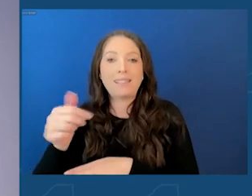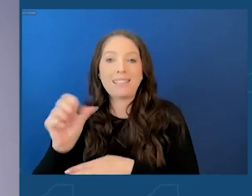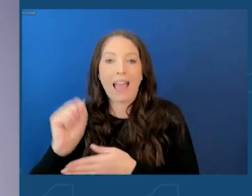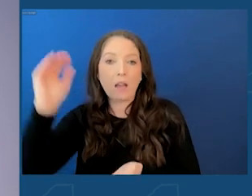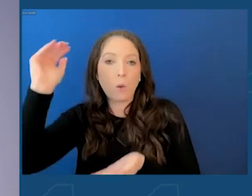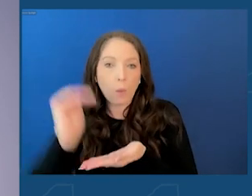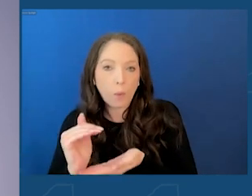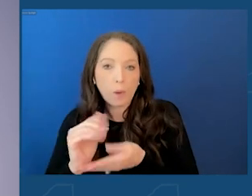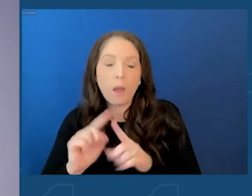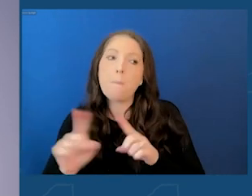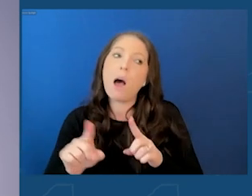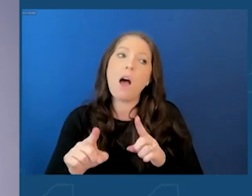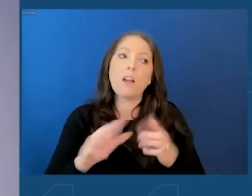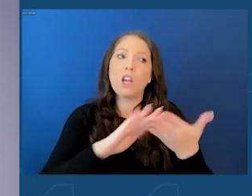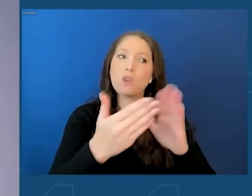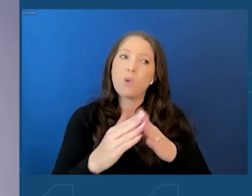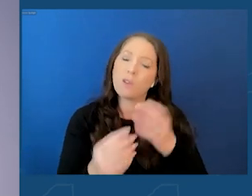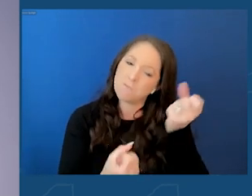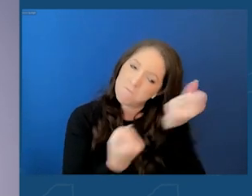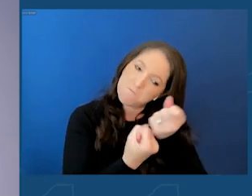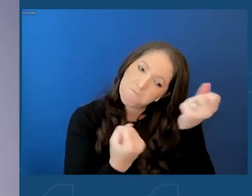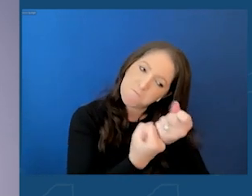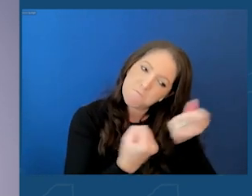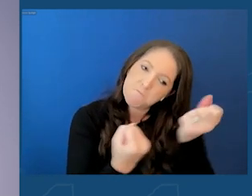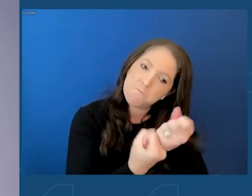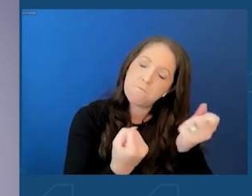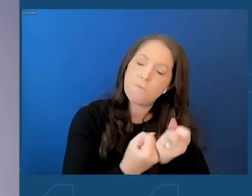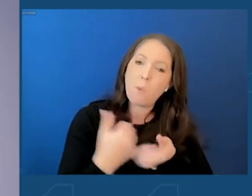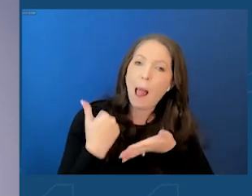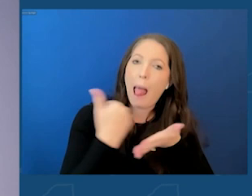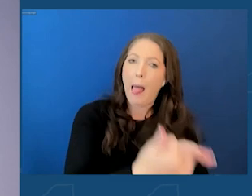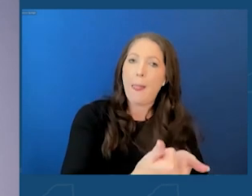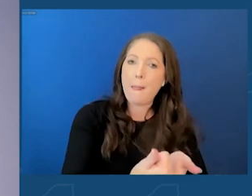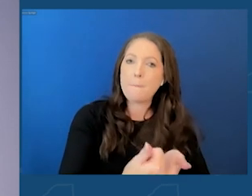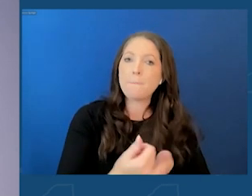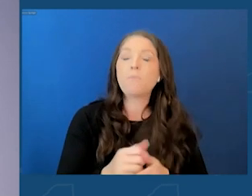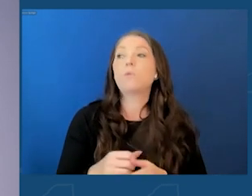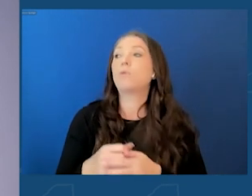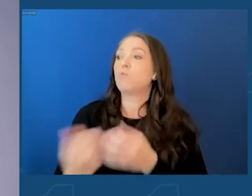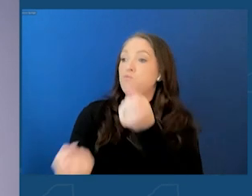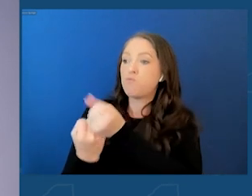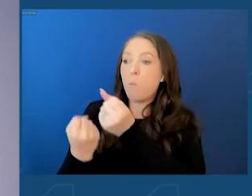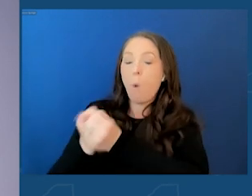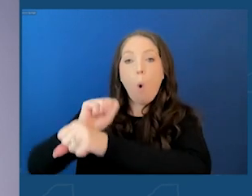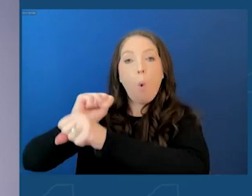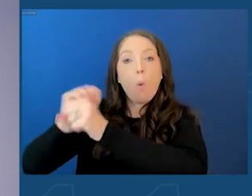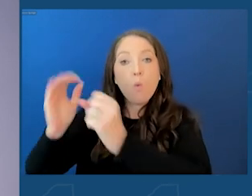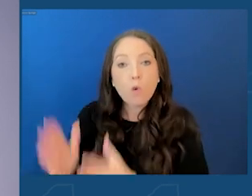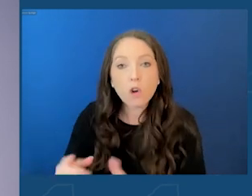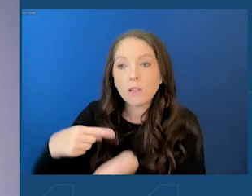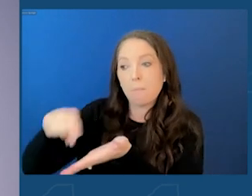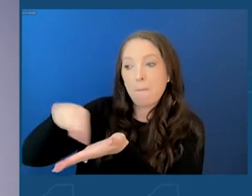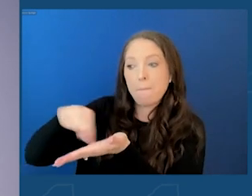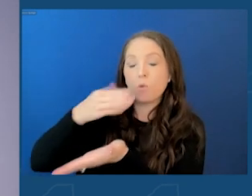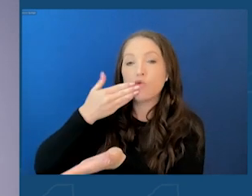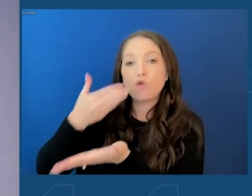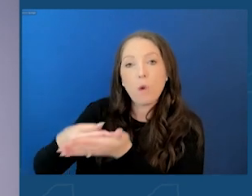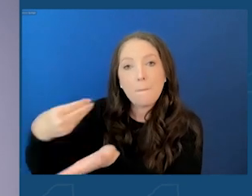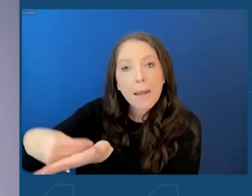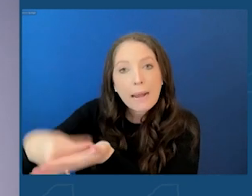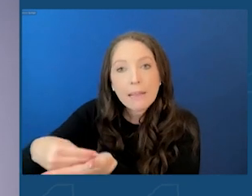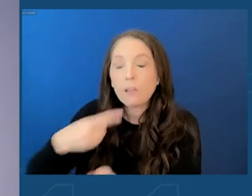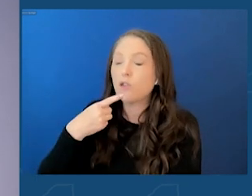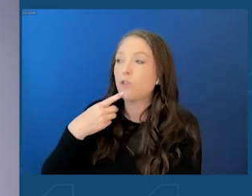that haven't seen justice in decades, to lift up workers into jobs that pay good wages and good benefits. And